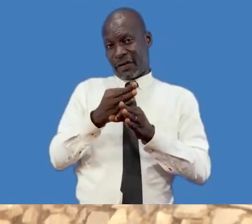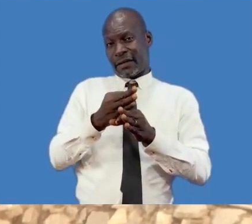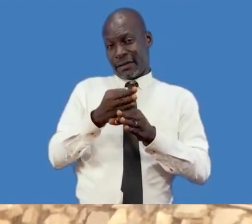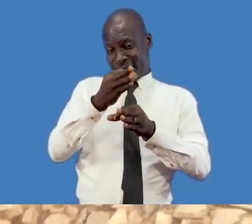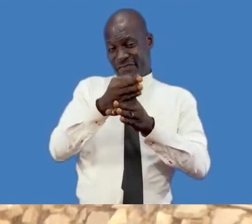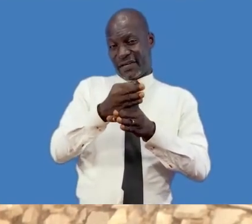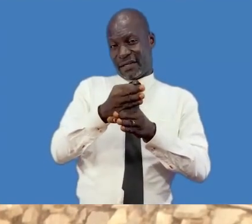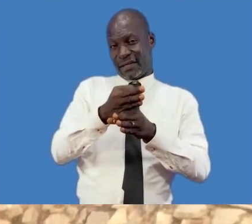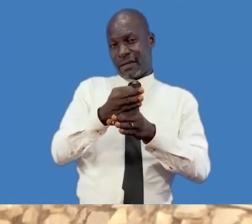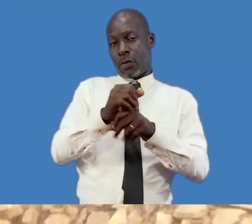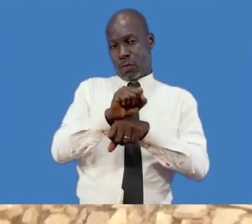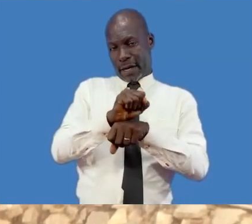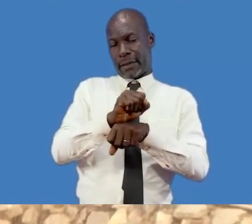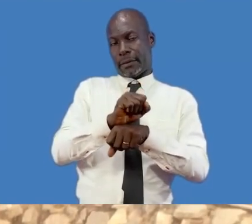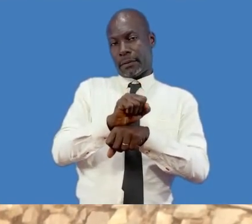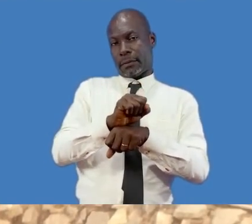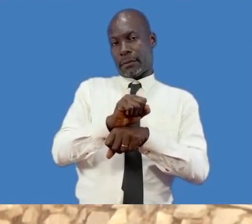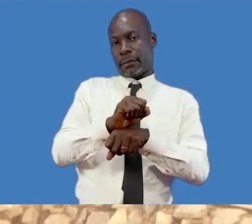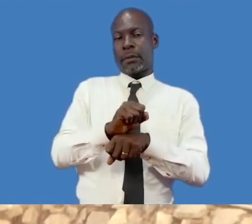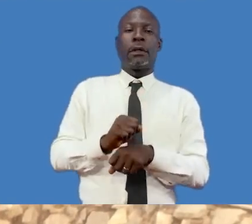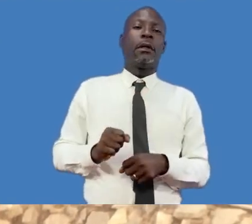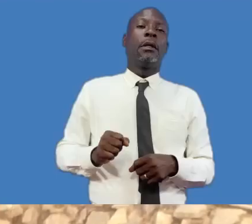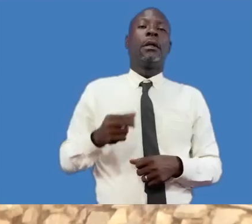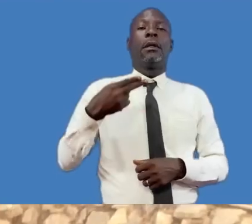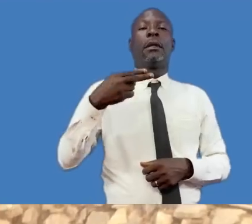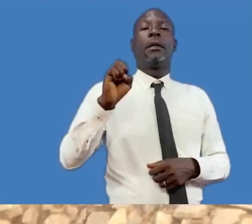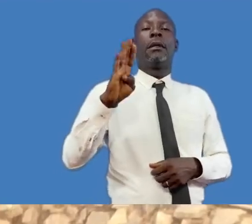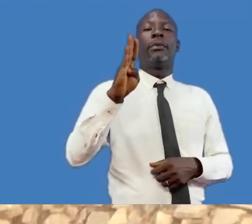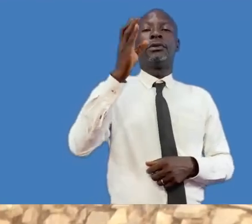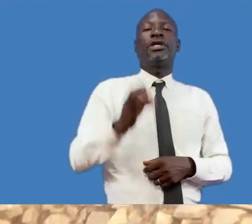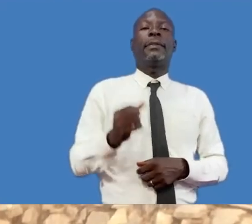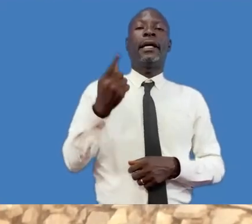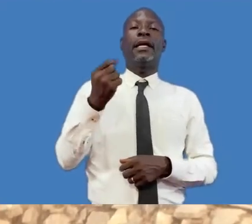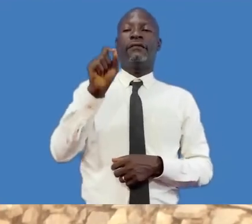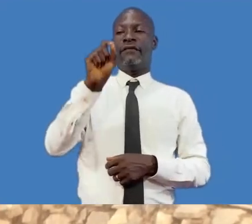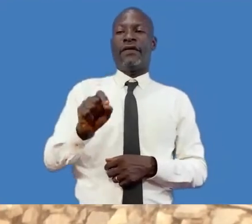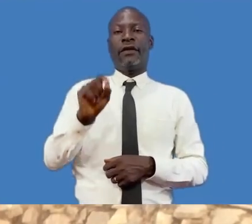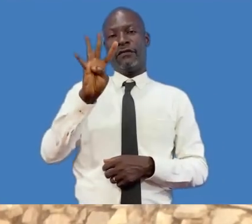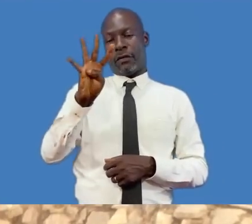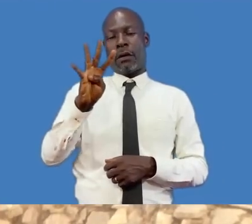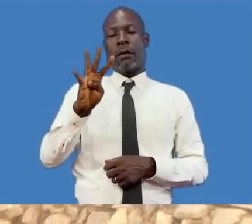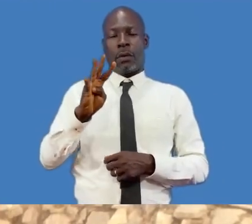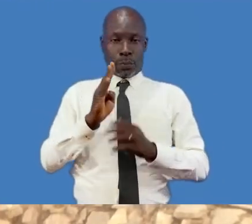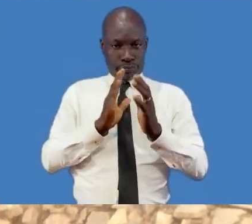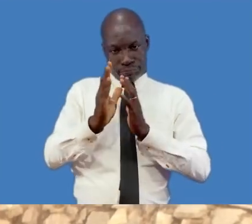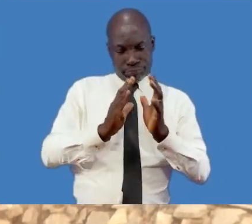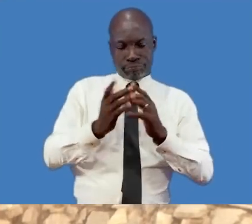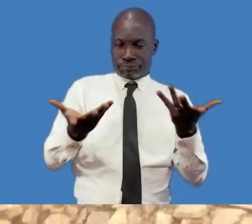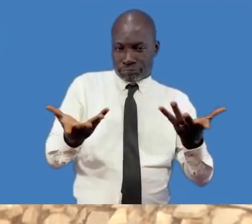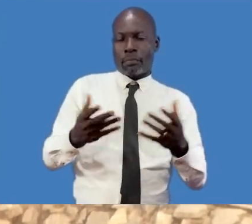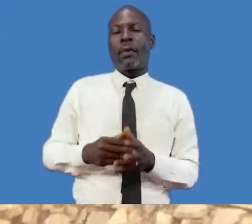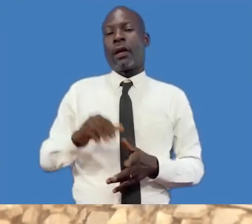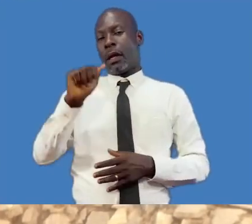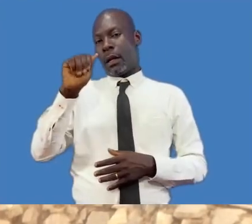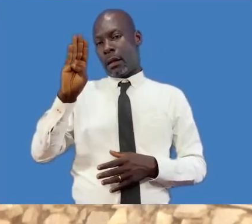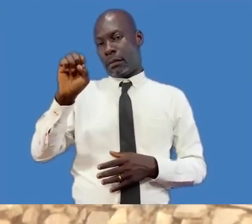gidie eye adwuma bi na Hebrews chapter 11 verse 4 I have no abon komo so far no o se